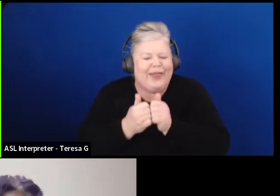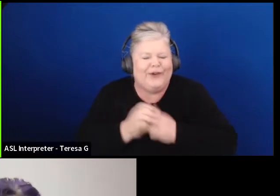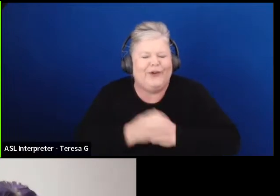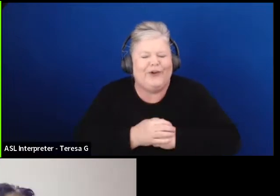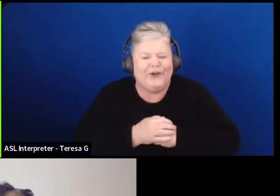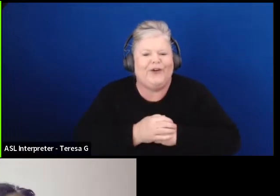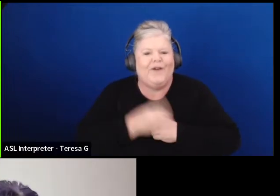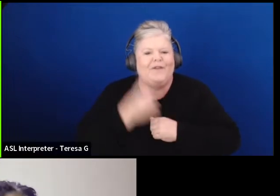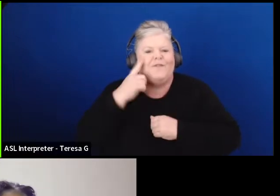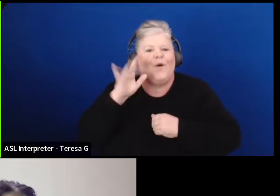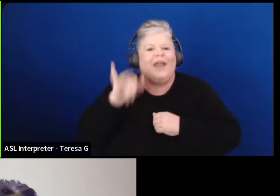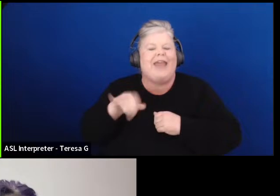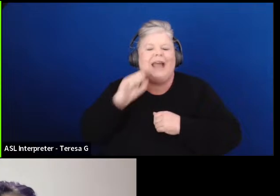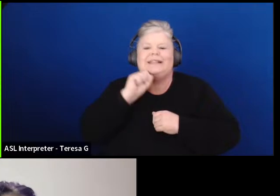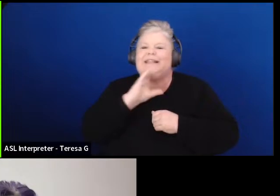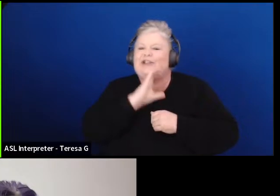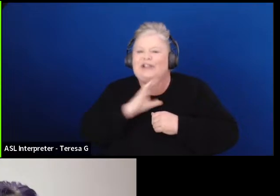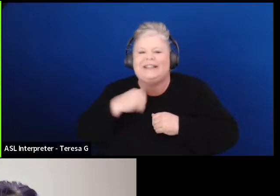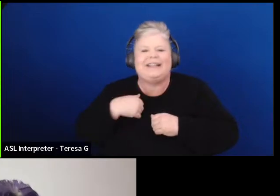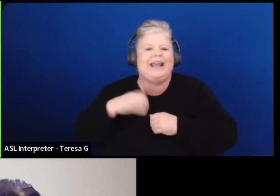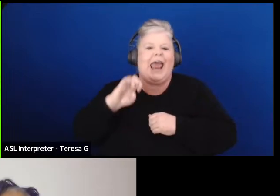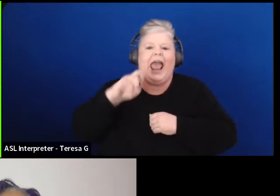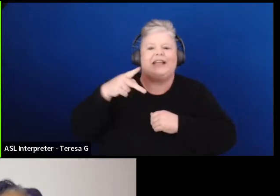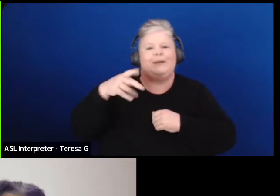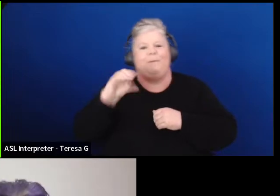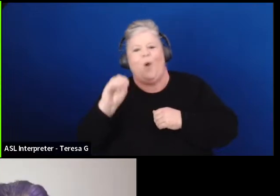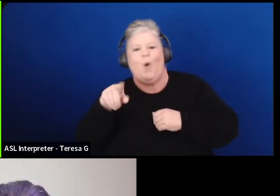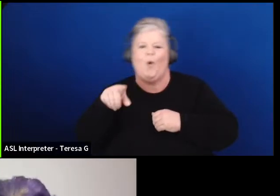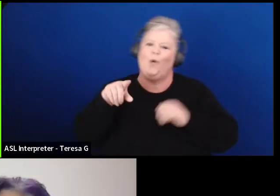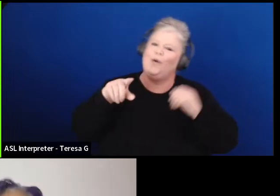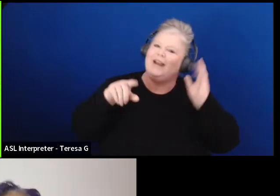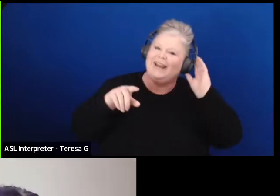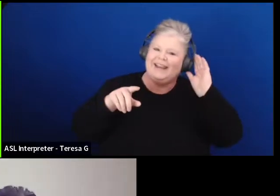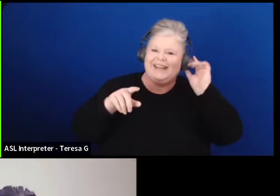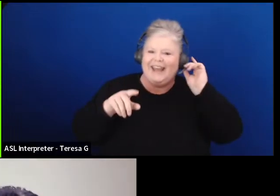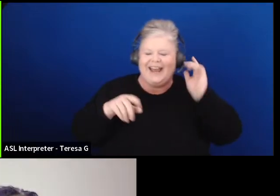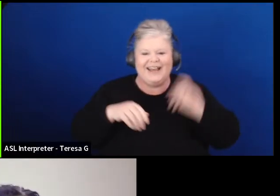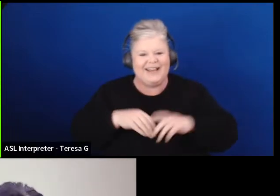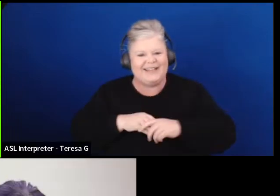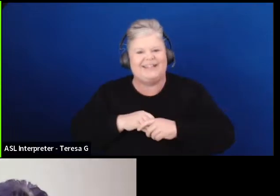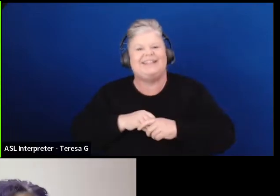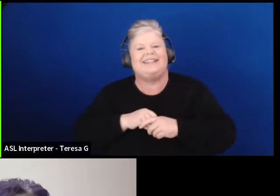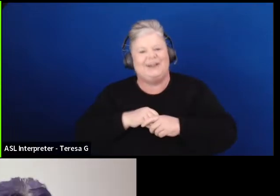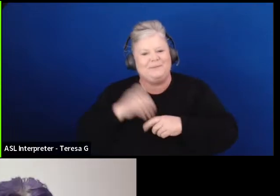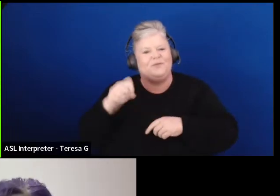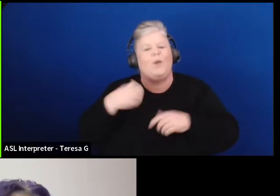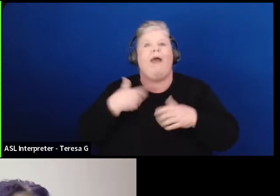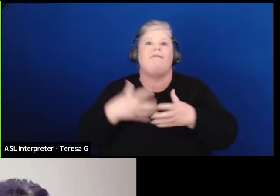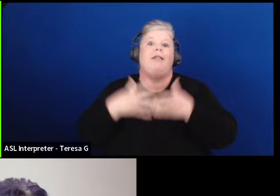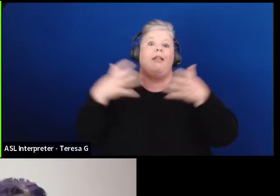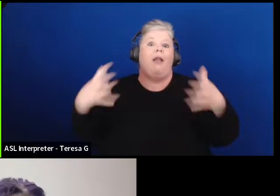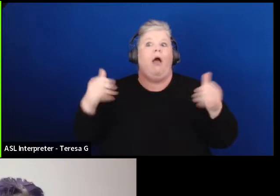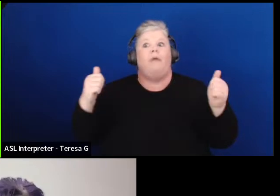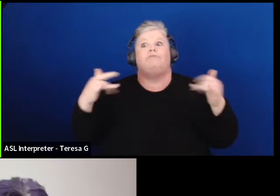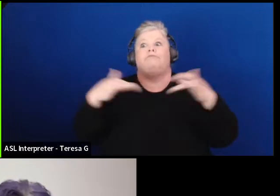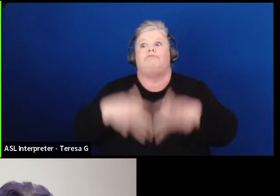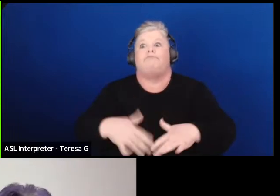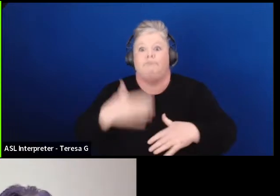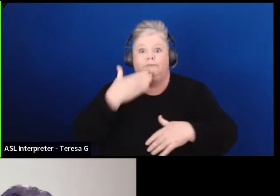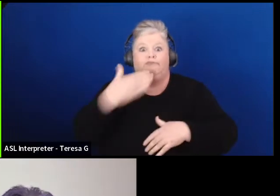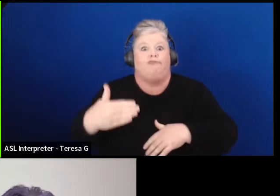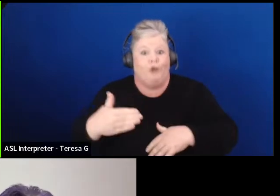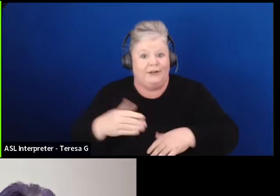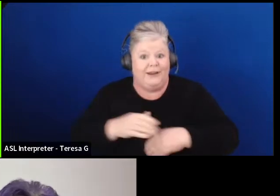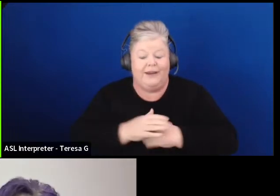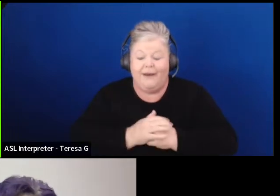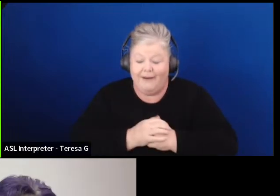the Senior Expo at the Tucson Expo Center. And so we had a lot of great turnout. Yeah, a lot